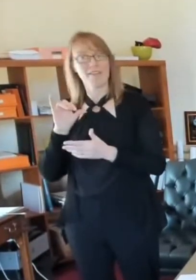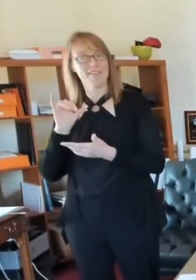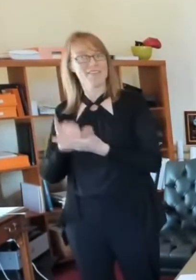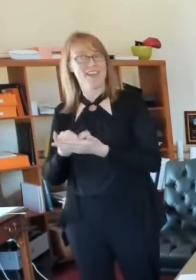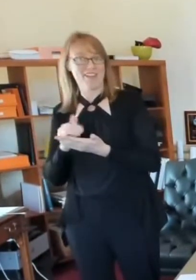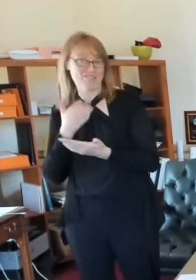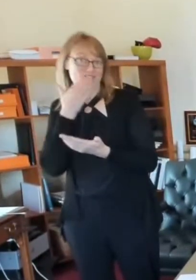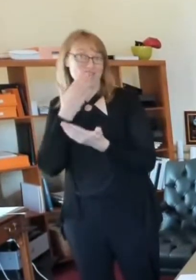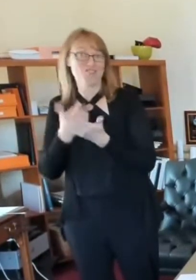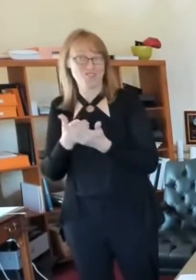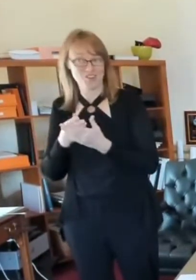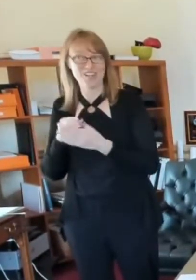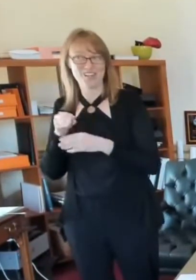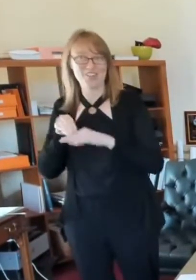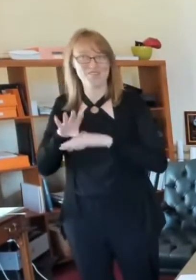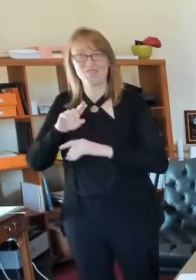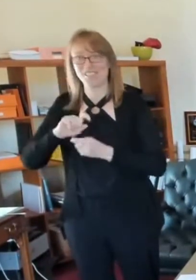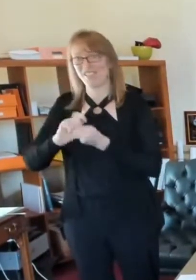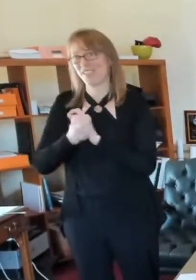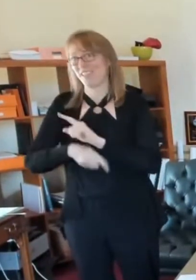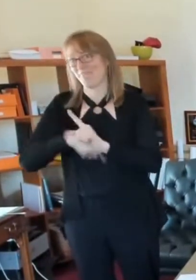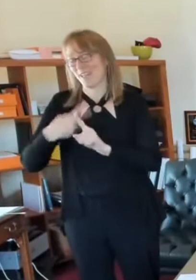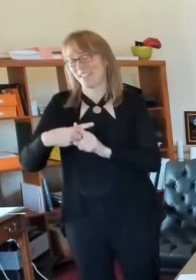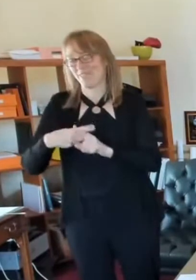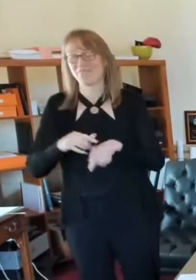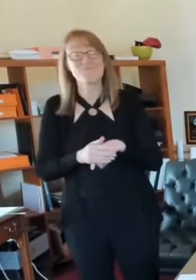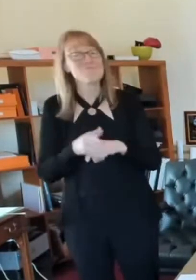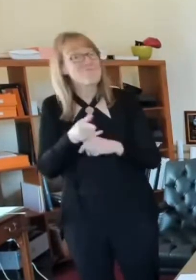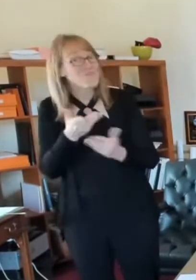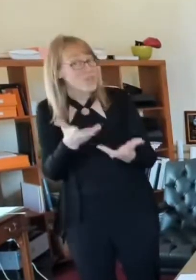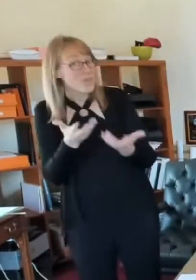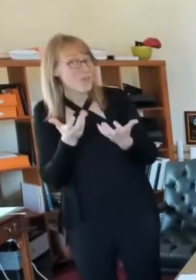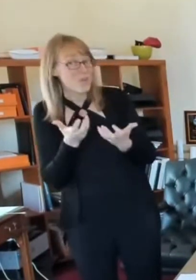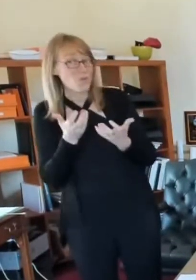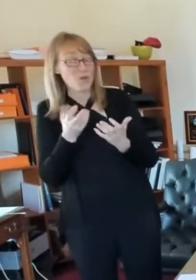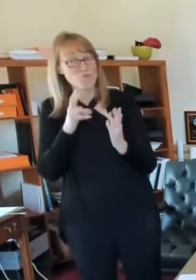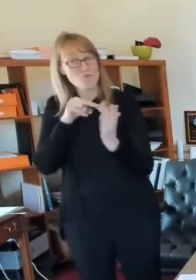I want to point out to you. If you want to read about them a little bit more, just go back